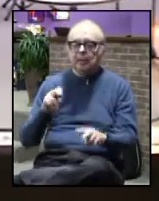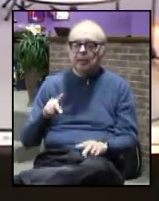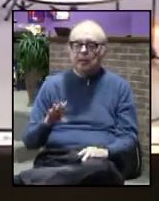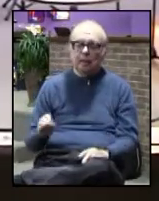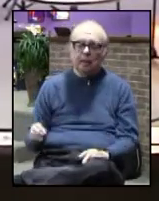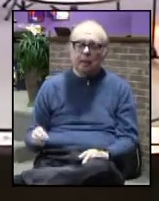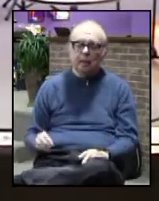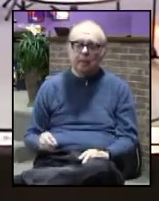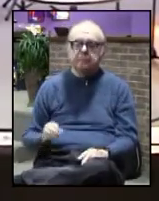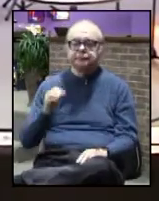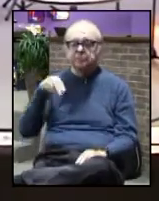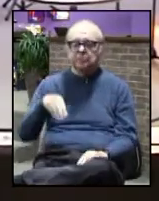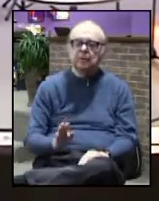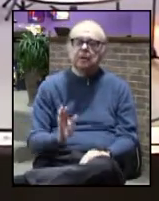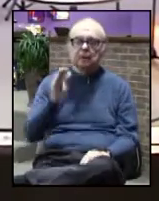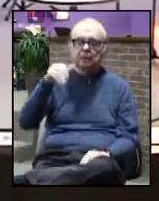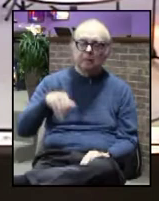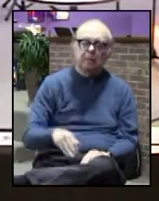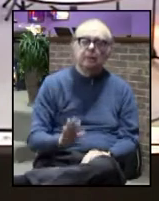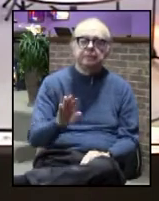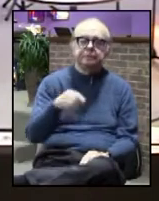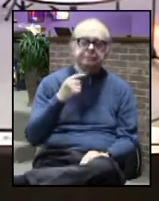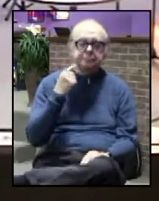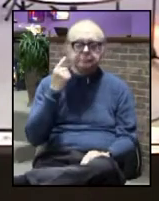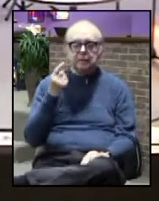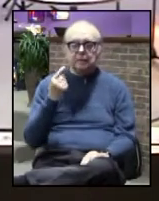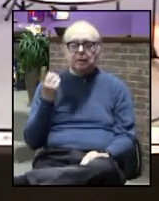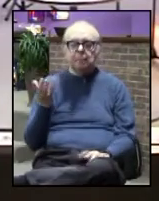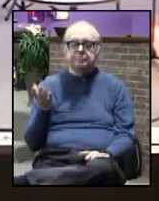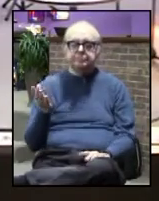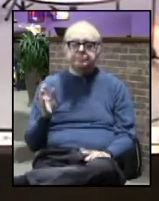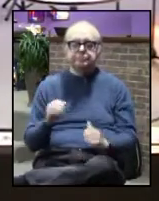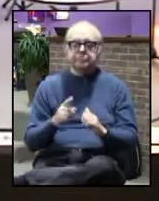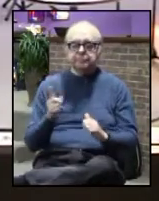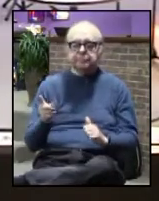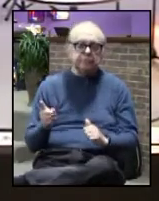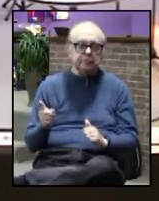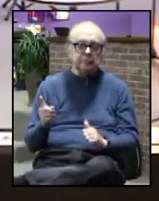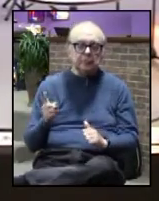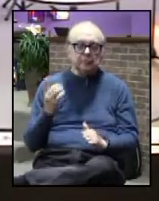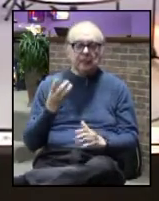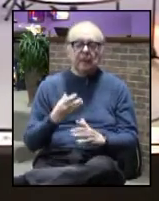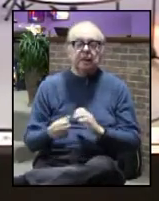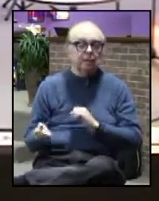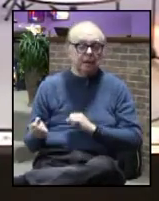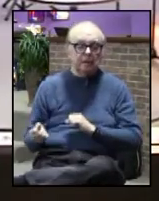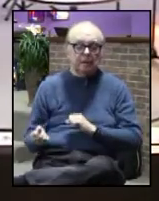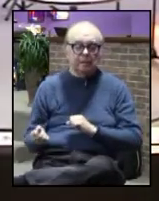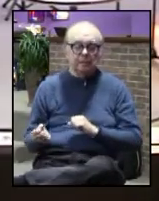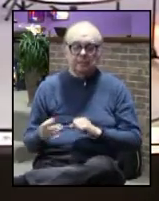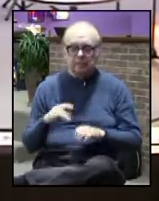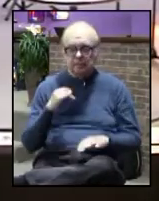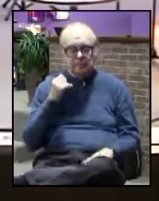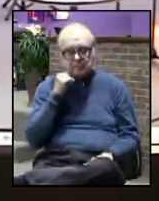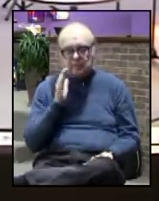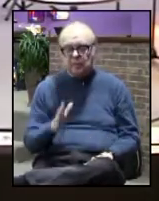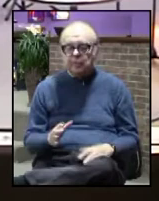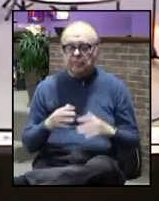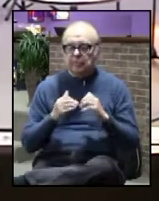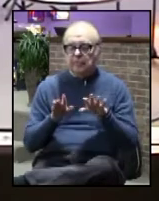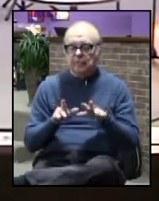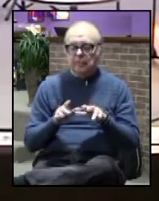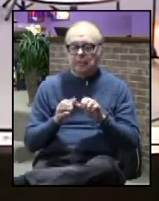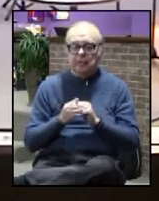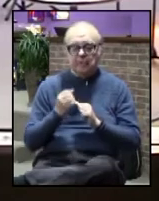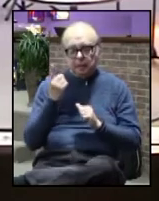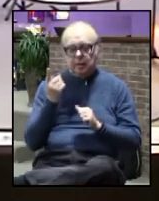like this. And I'm thinking, are they ever going to get out? Now they did. The girls that were flirting with them